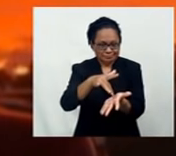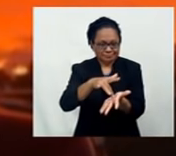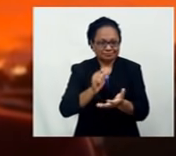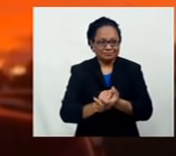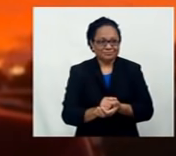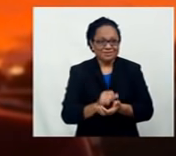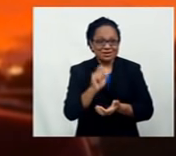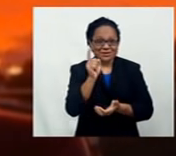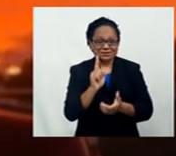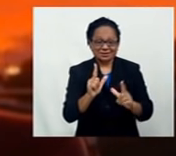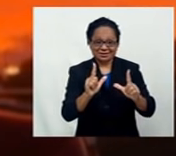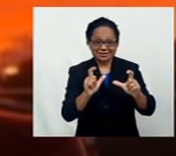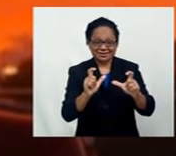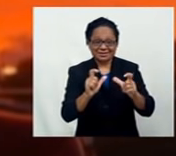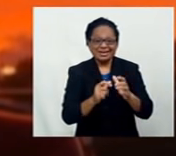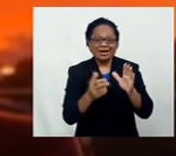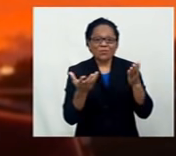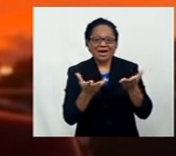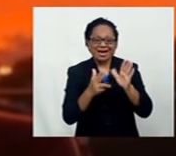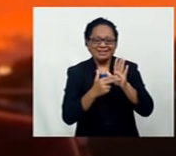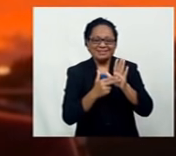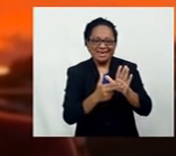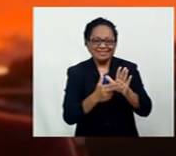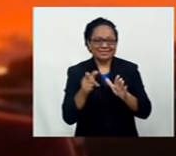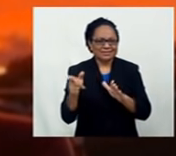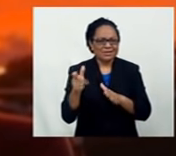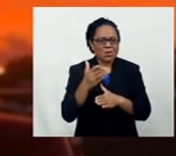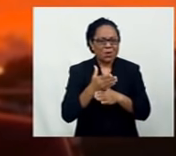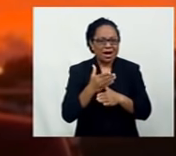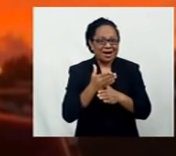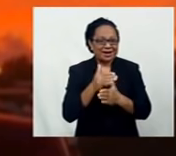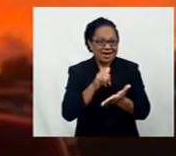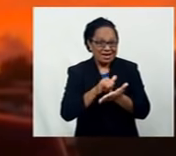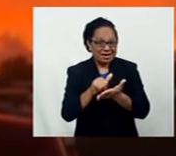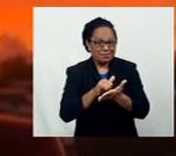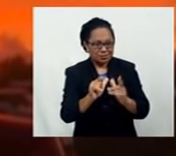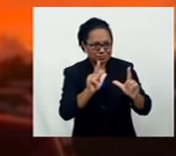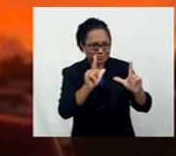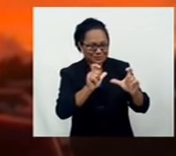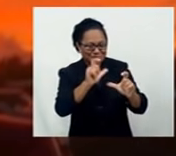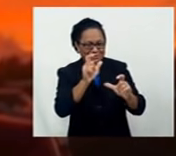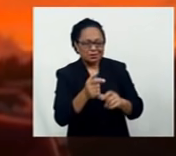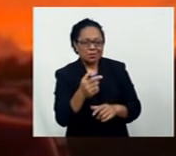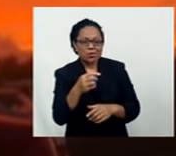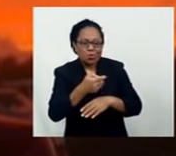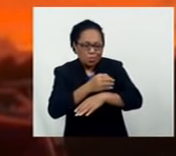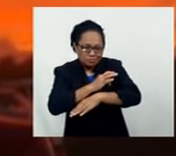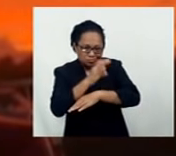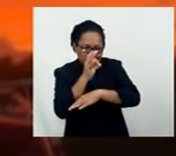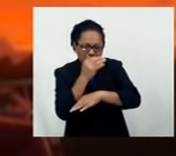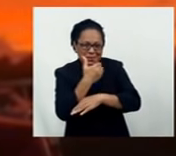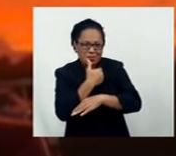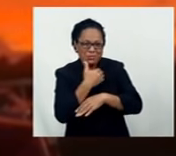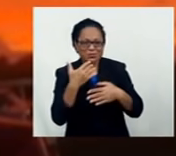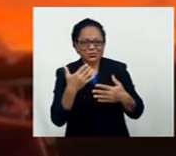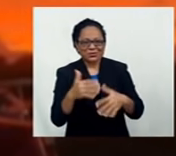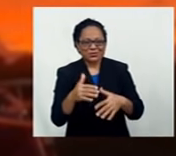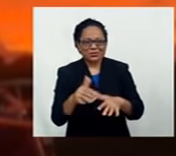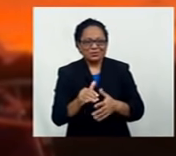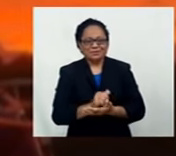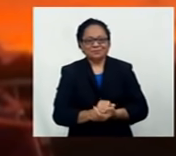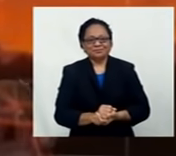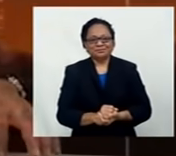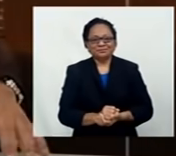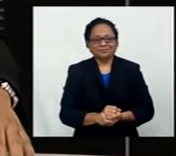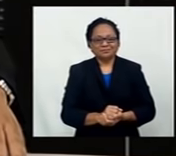And Cleantha O'Neill from Nandi, who works at the airport, took this shot early this morning, the sunrise from the Nandi Airport car